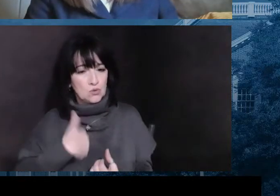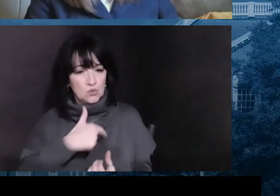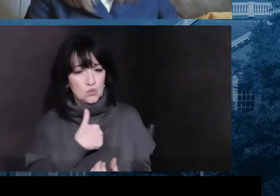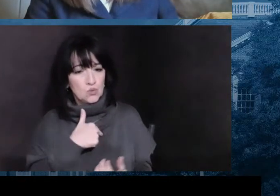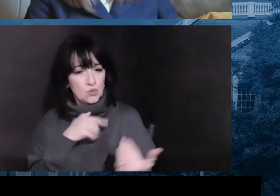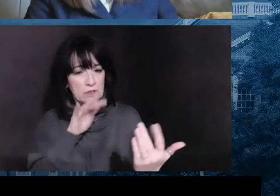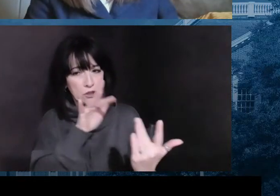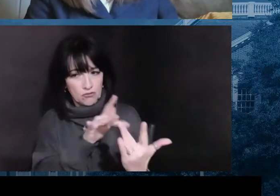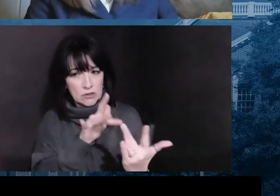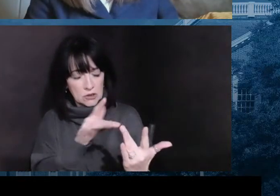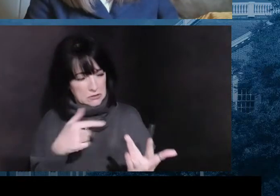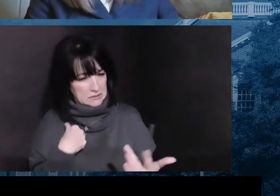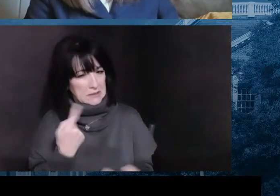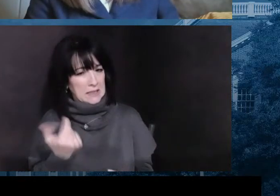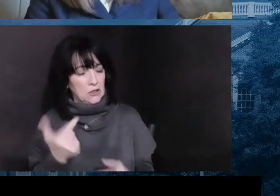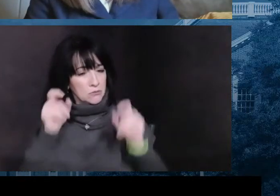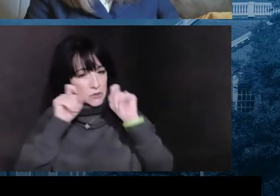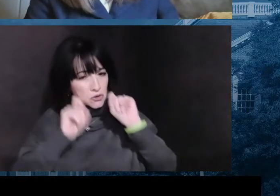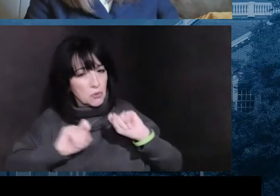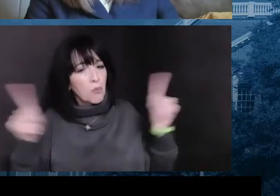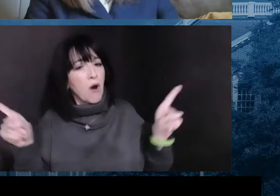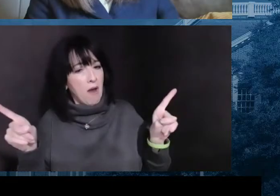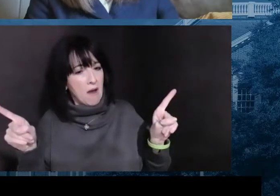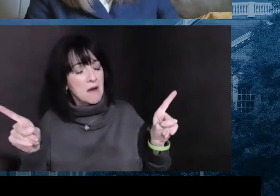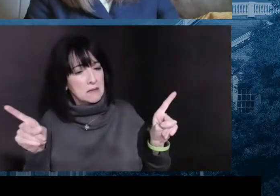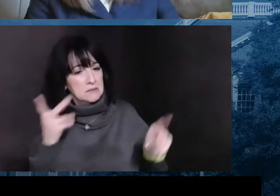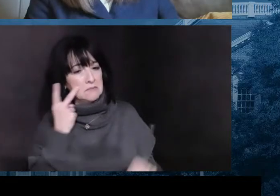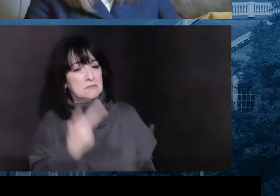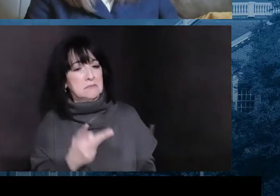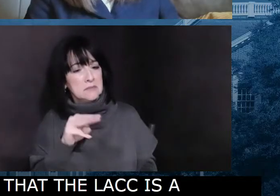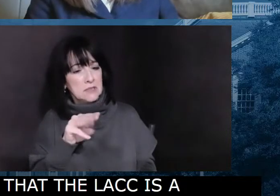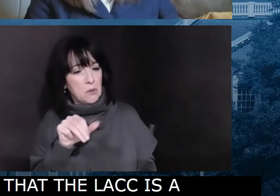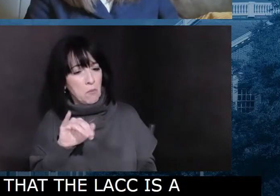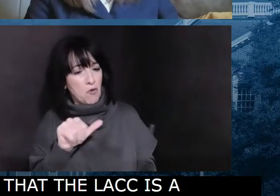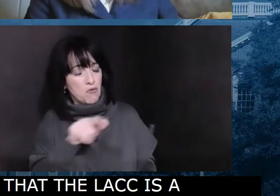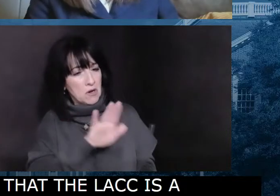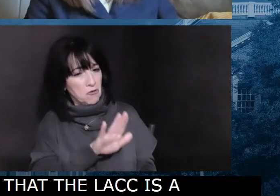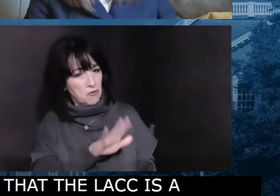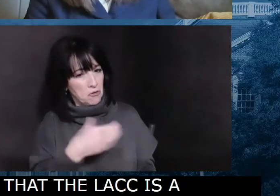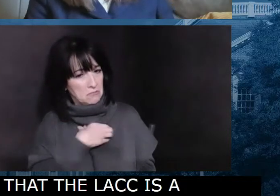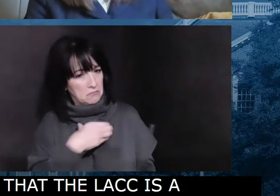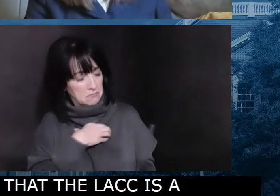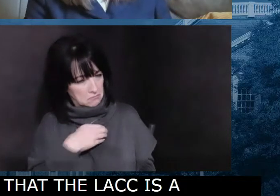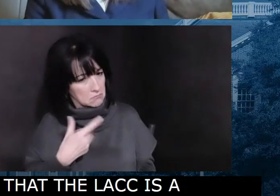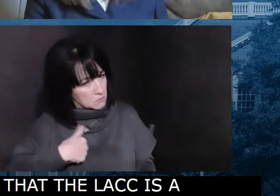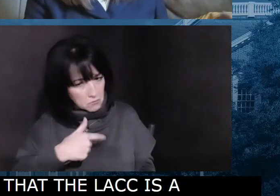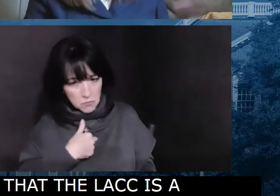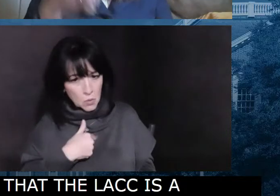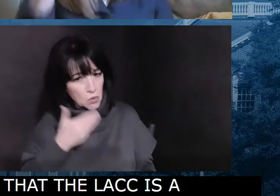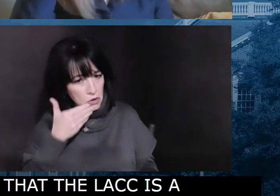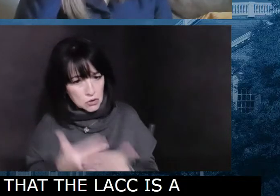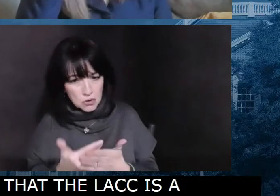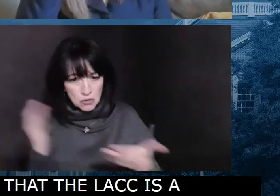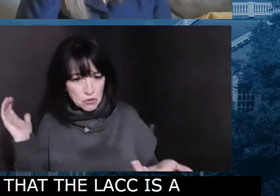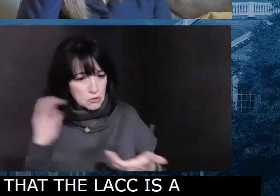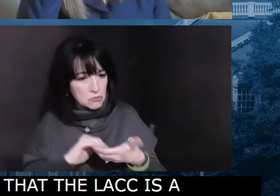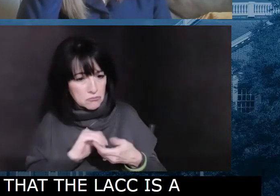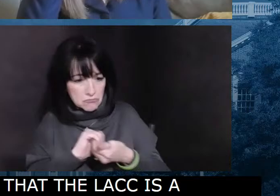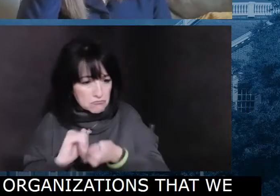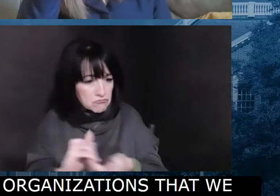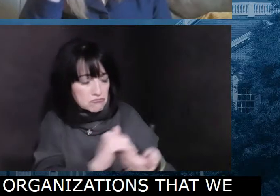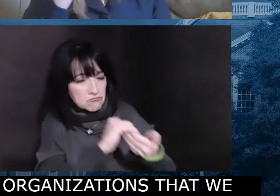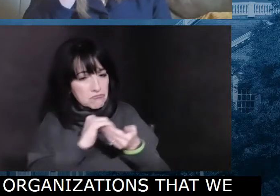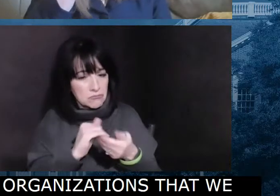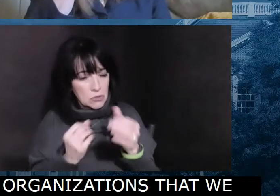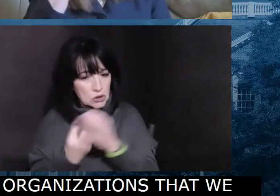I was a little bit surprised to hear and see Maria's comments. So we work with them back in the spring and through the summer